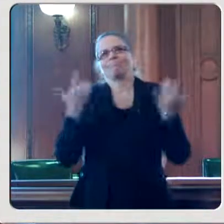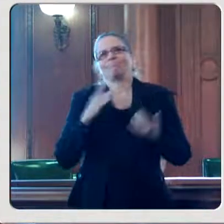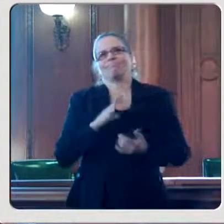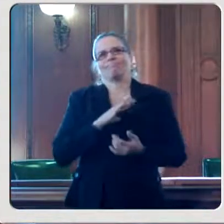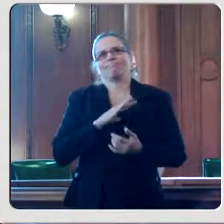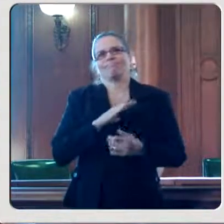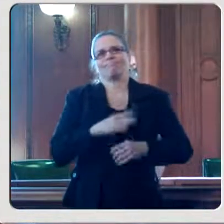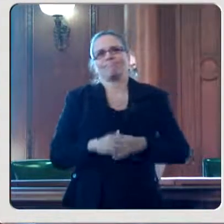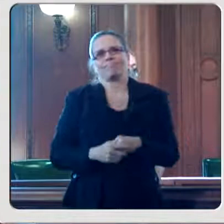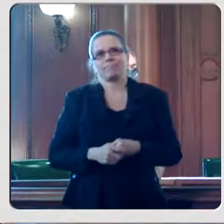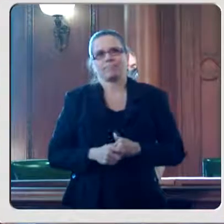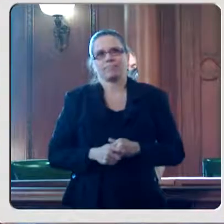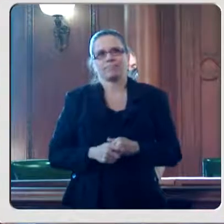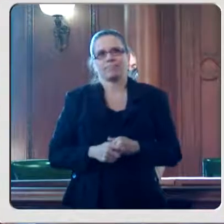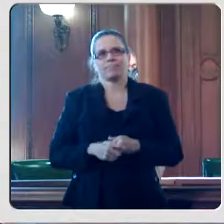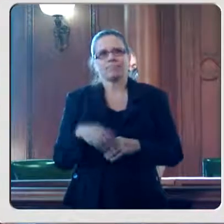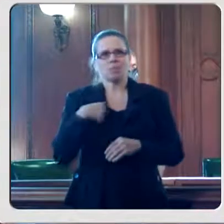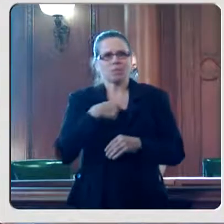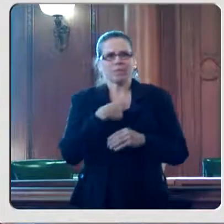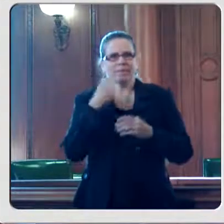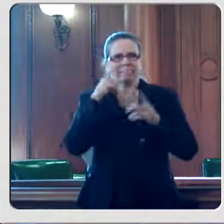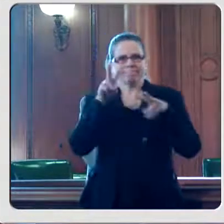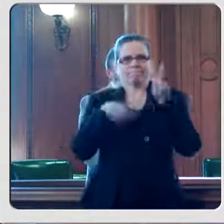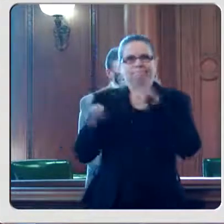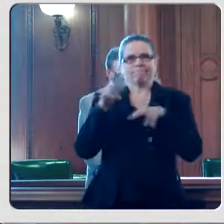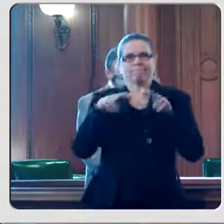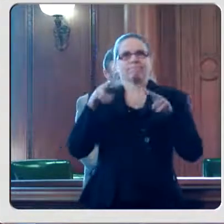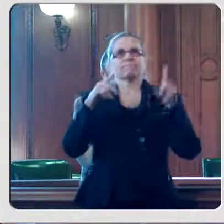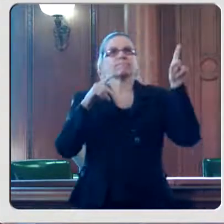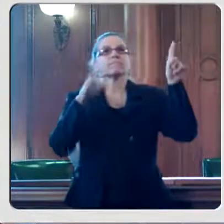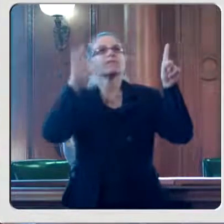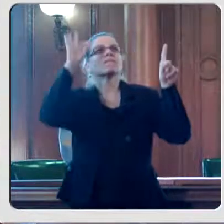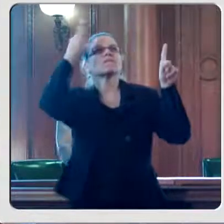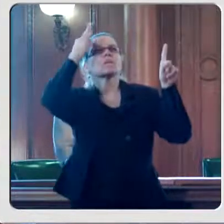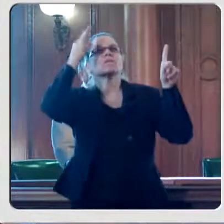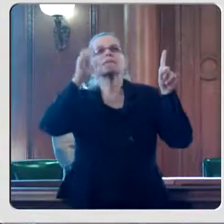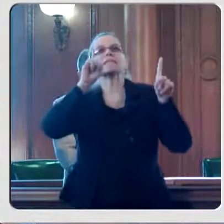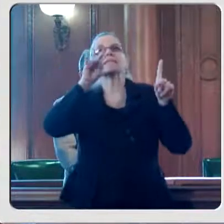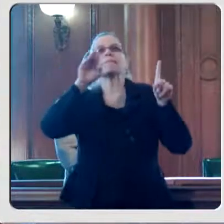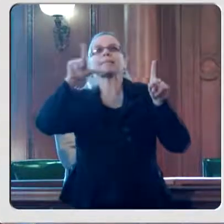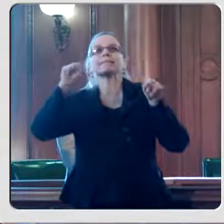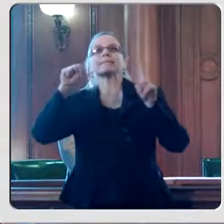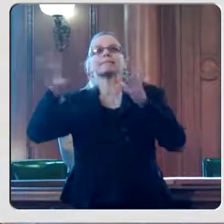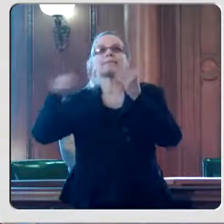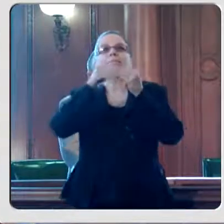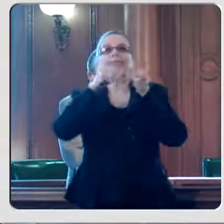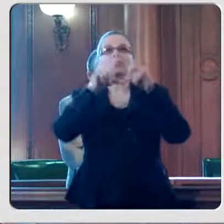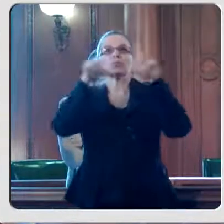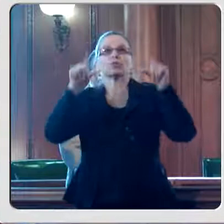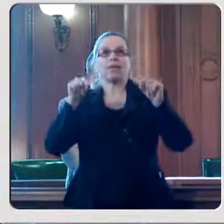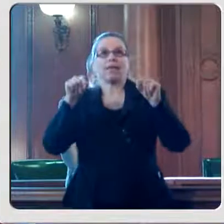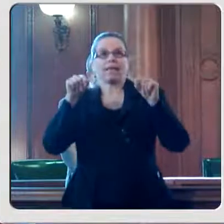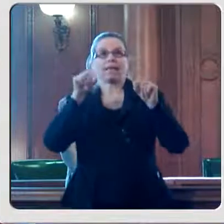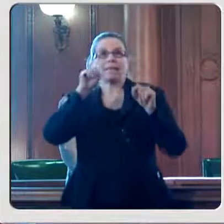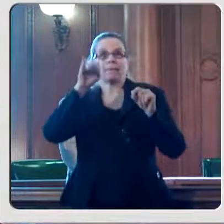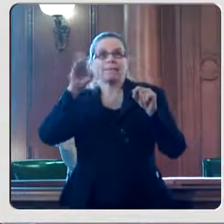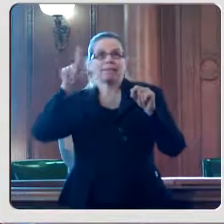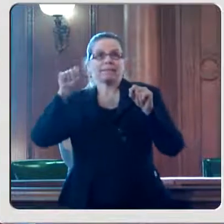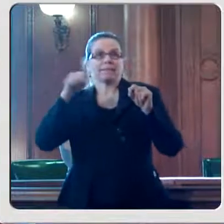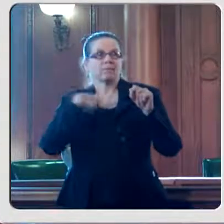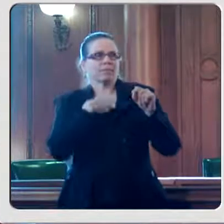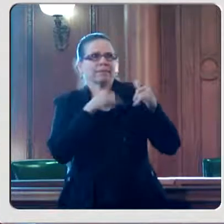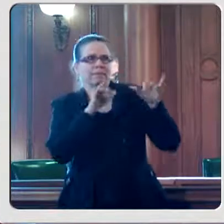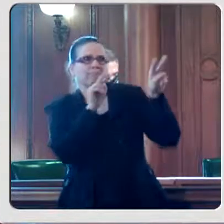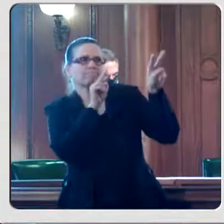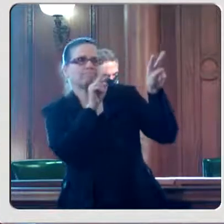Biden COVID relief package as it makes its way through Congress. As vaccines become more available to the public, it's a good time to